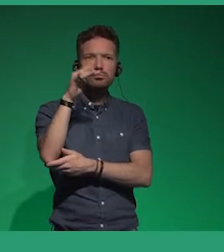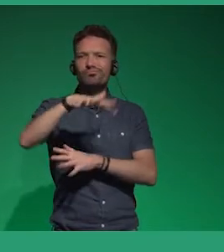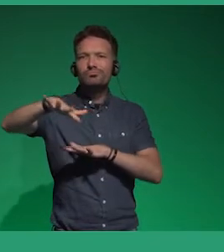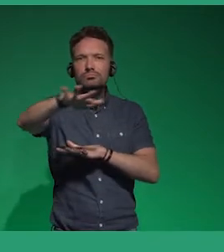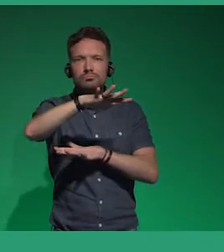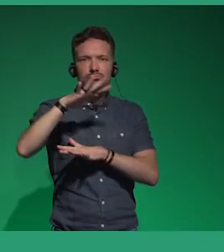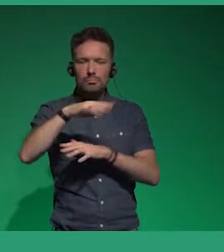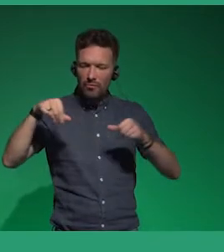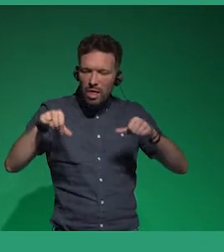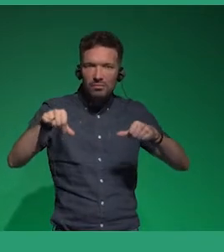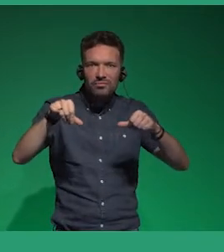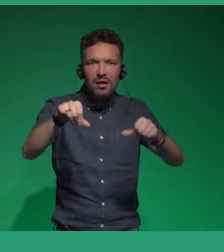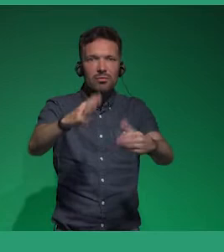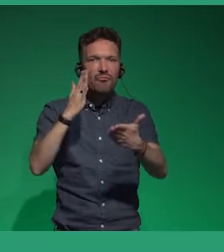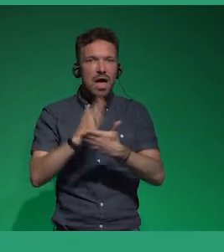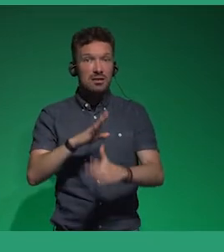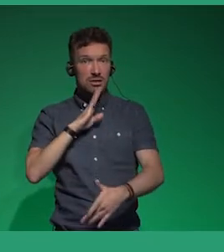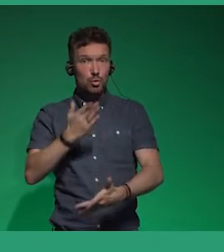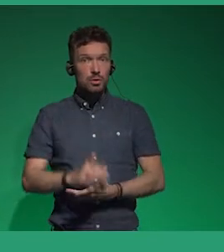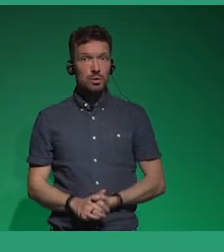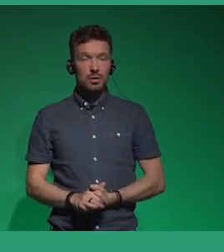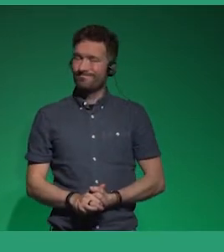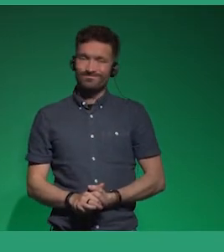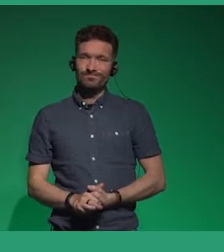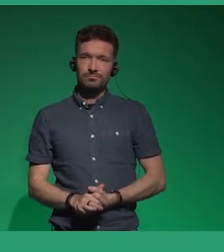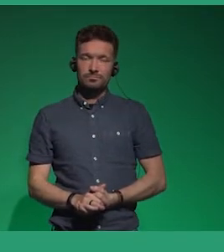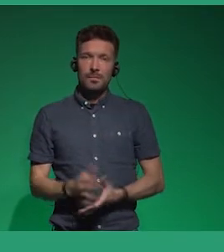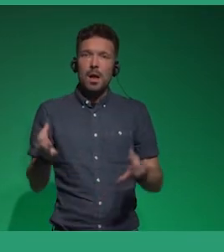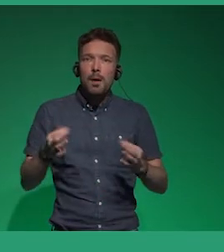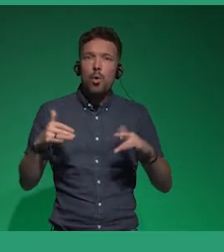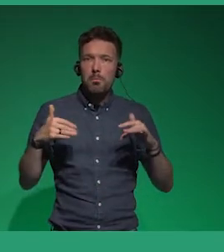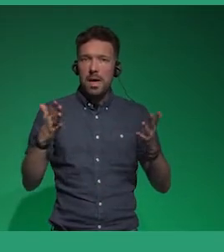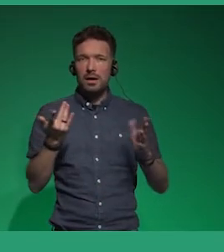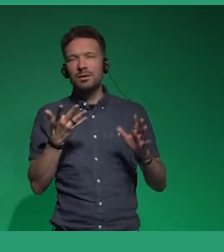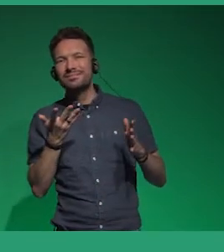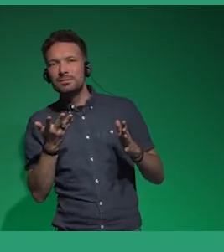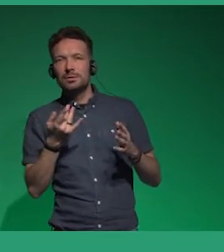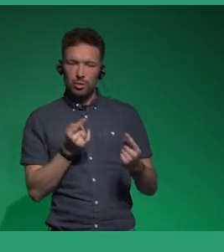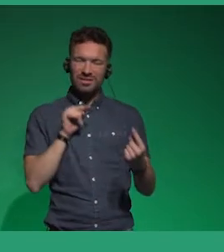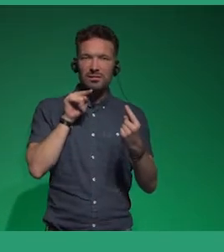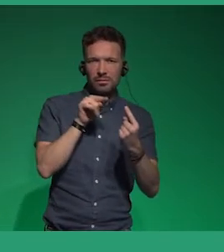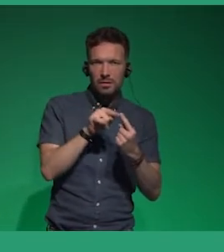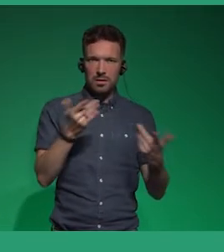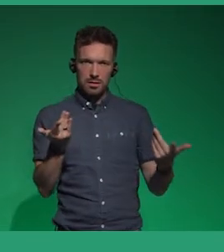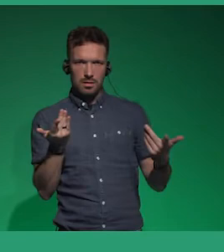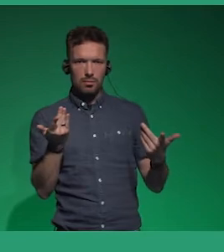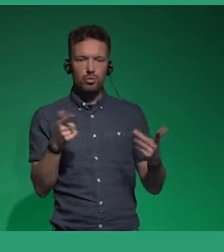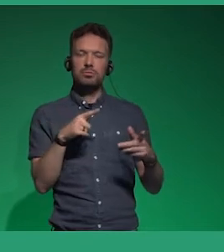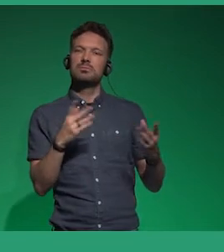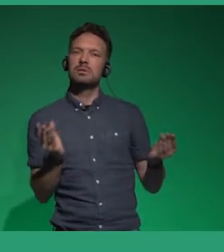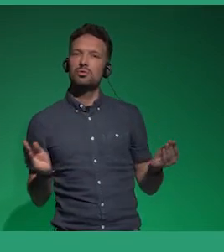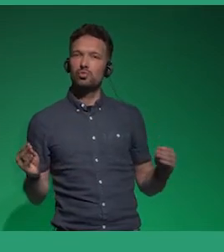where the goal is to explore pathways to transform oil palm monocultures into